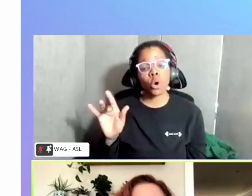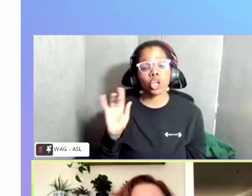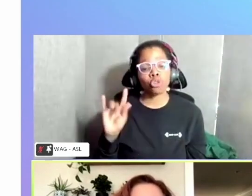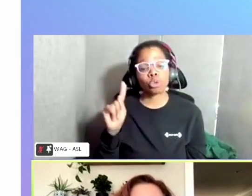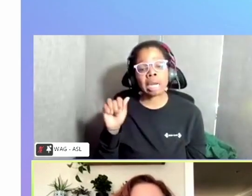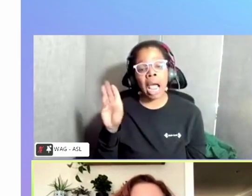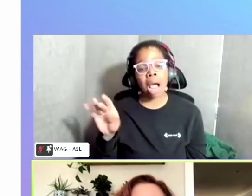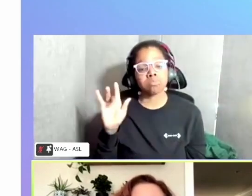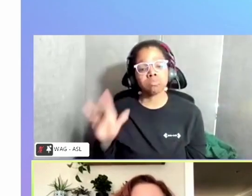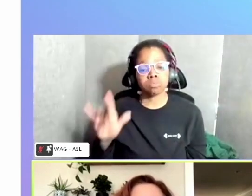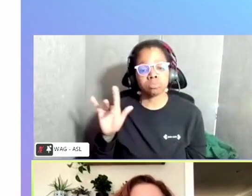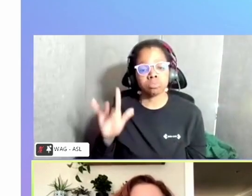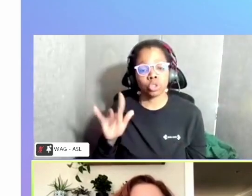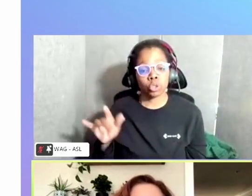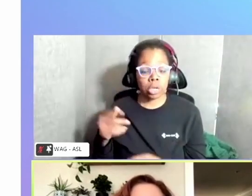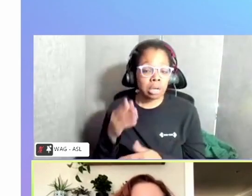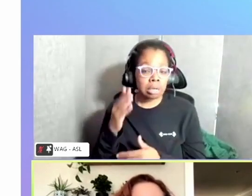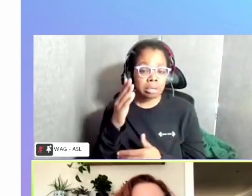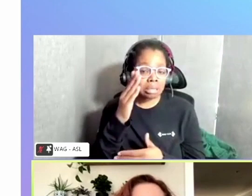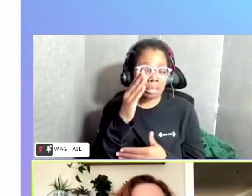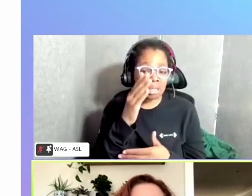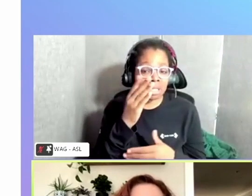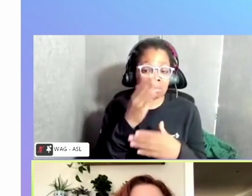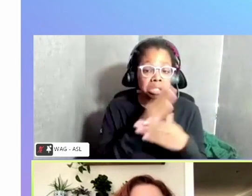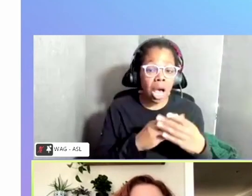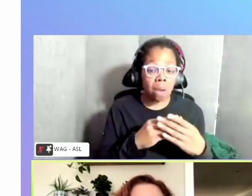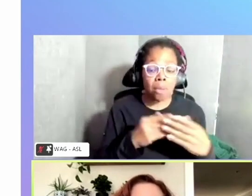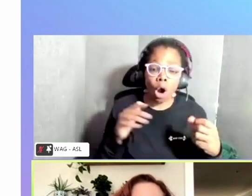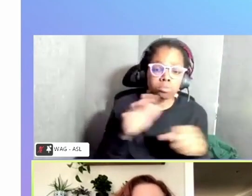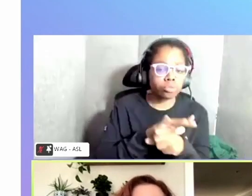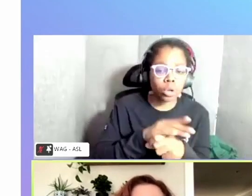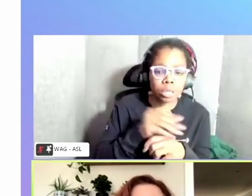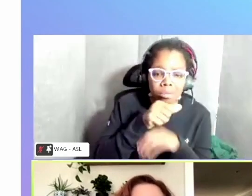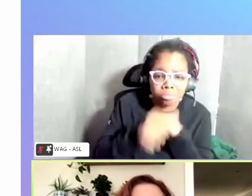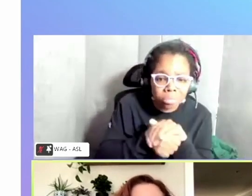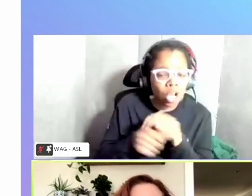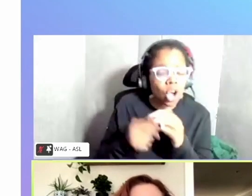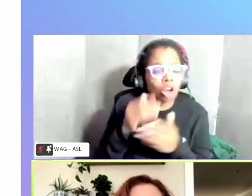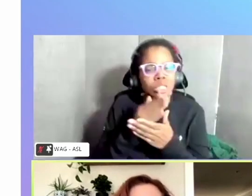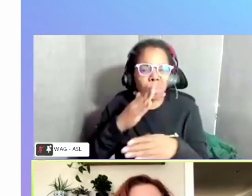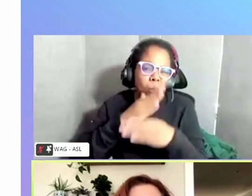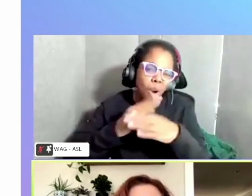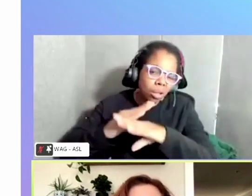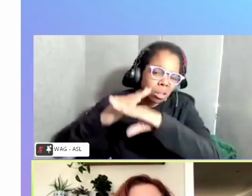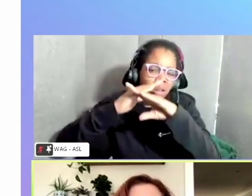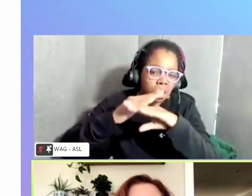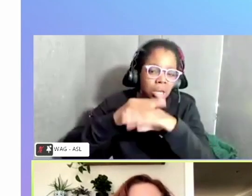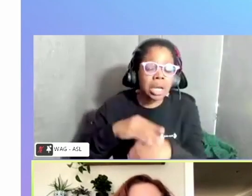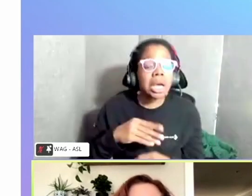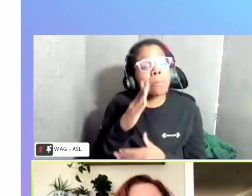using a keyboard, some are partially hidden and some are completely hidden. Partially hidden links are permitted at